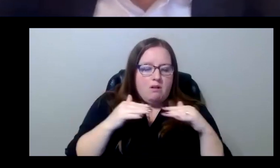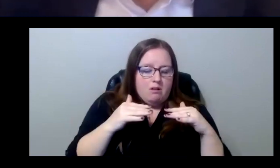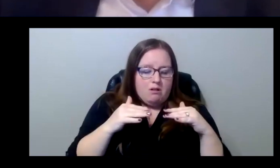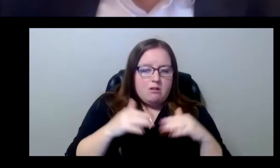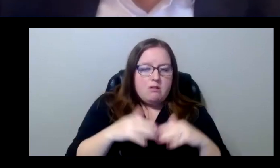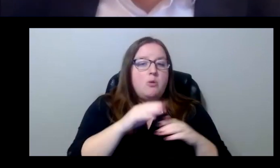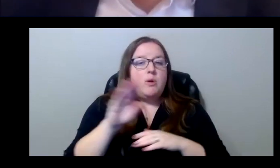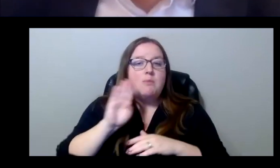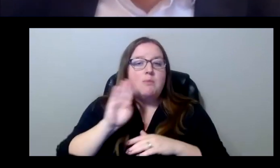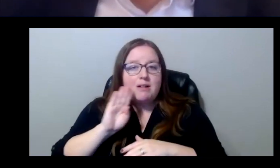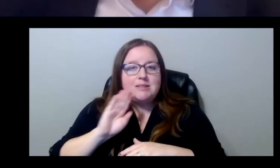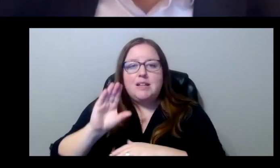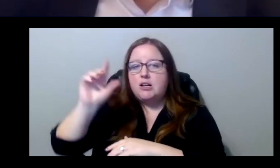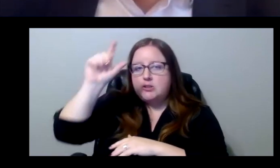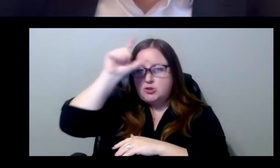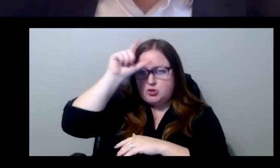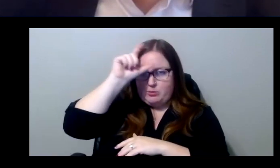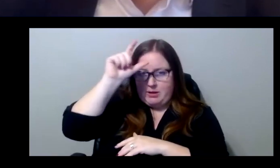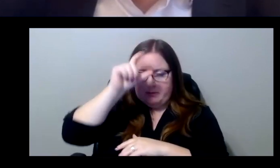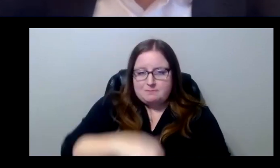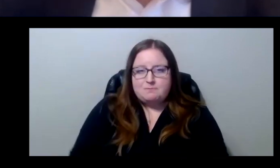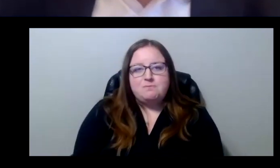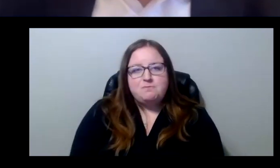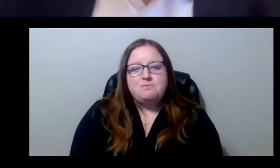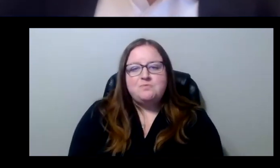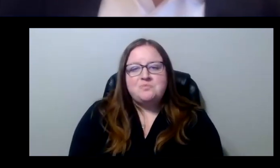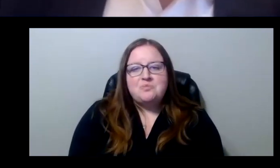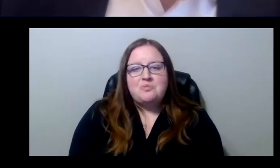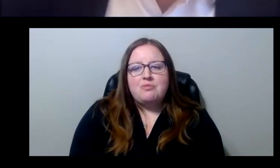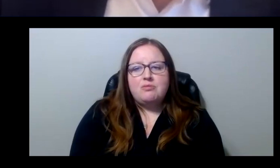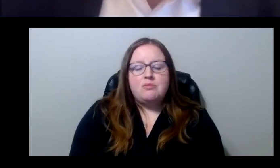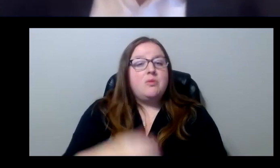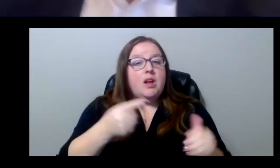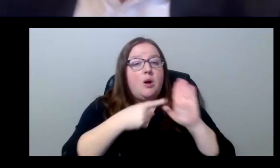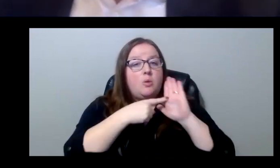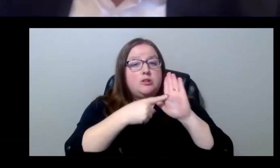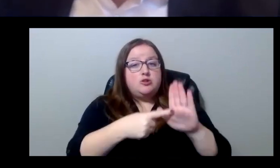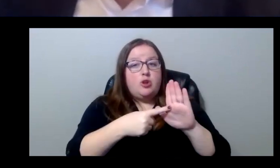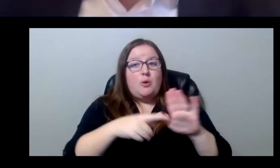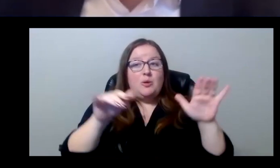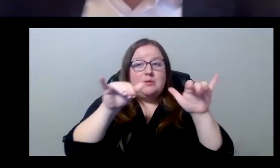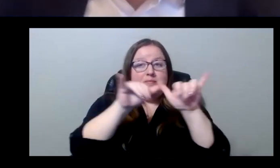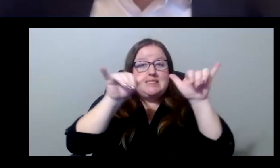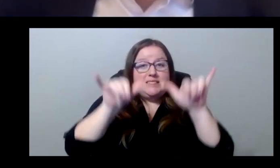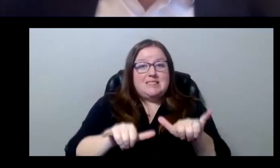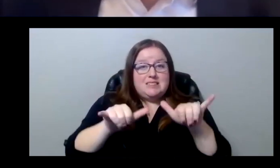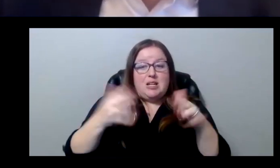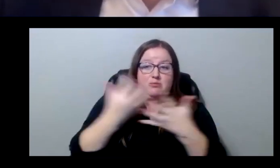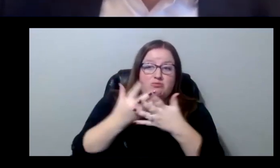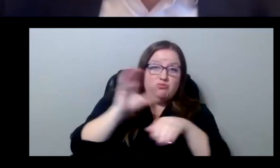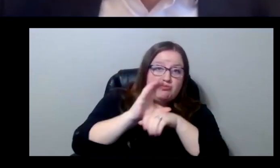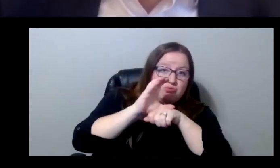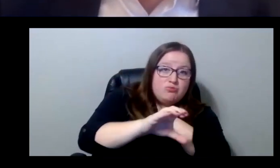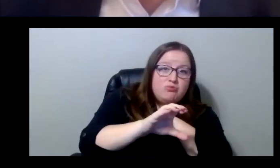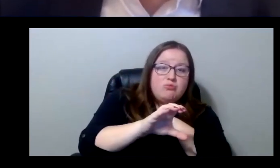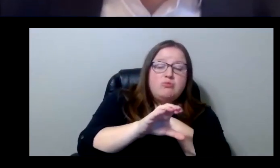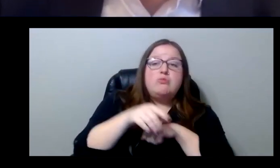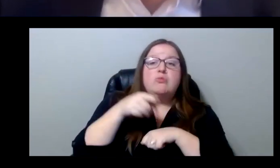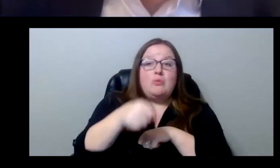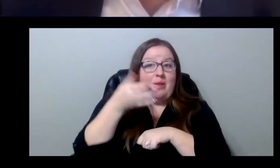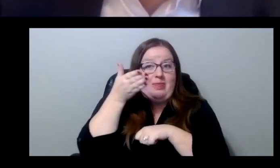torture, murder, rape, and mass graves. People who were killed in these concentration camps were put into mass